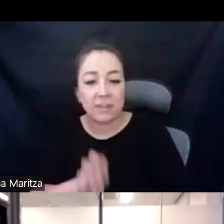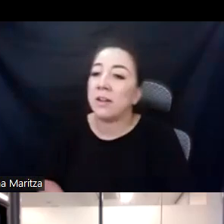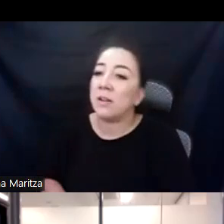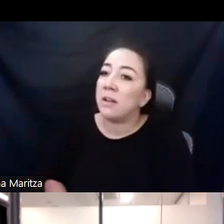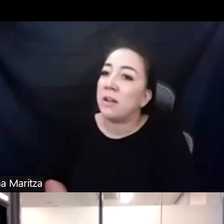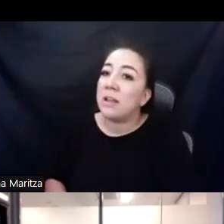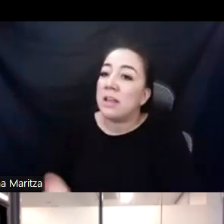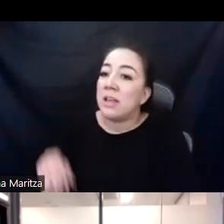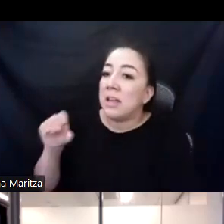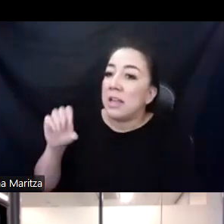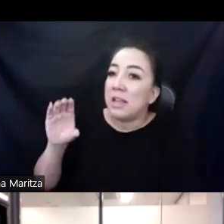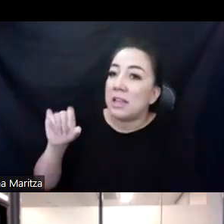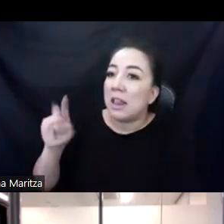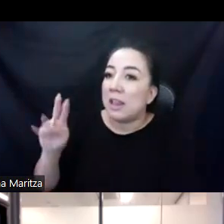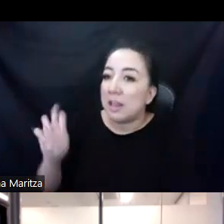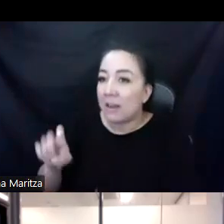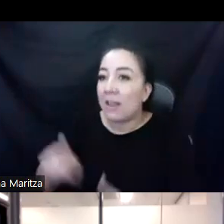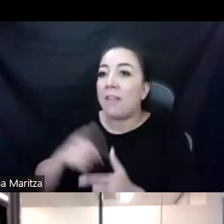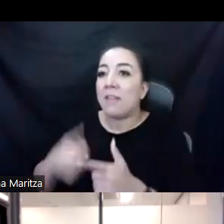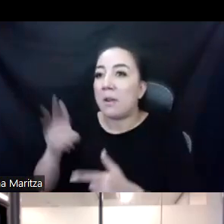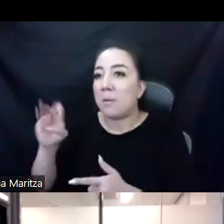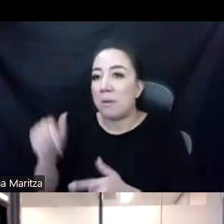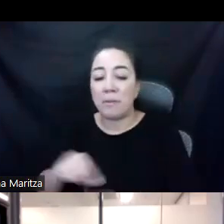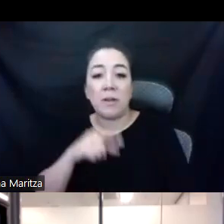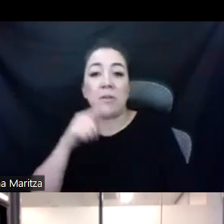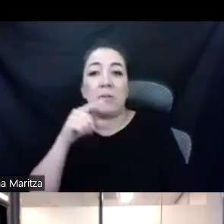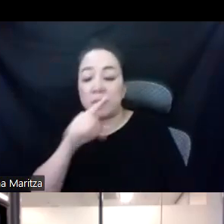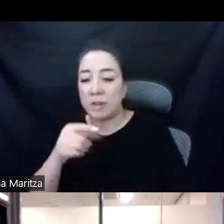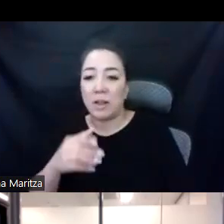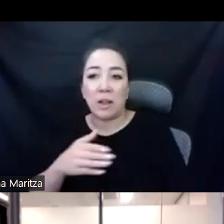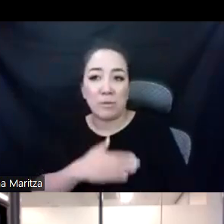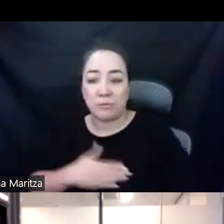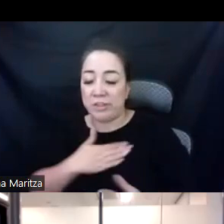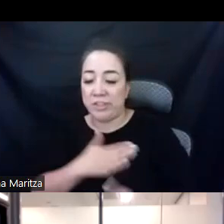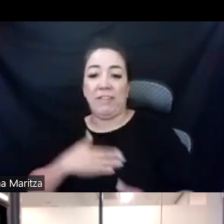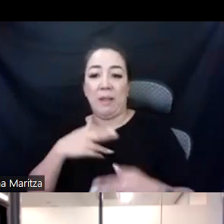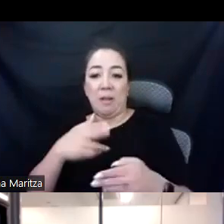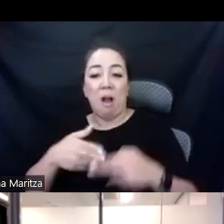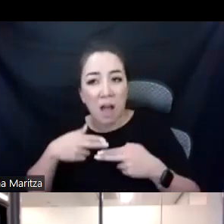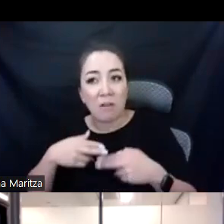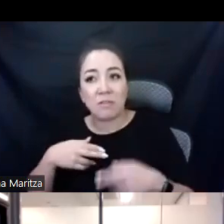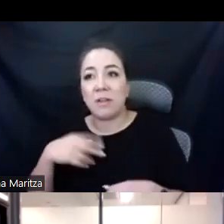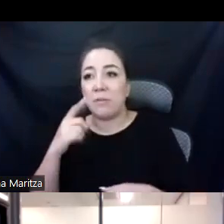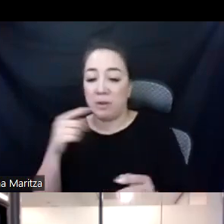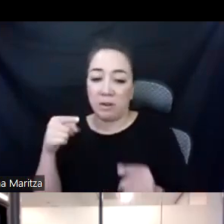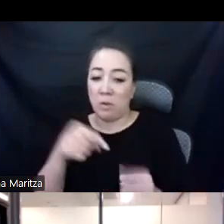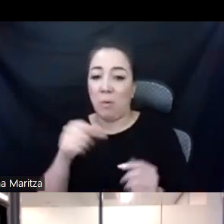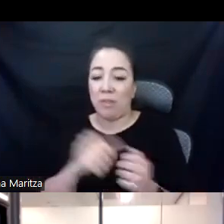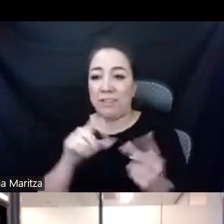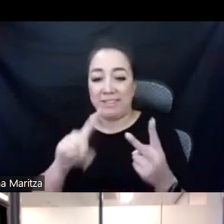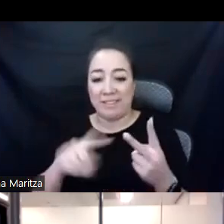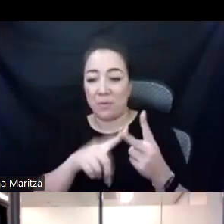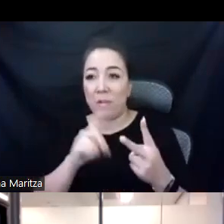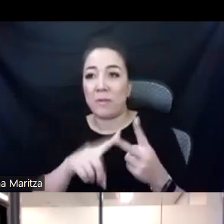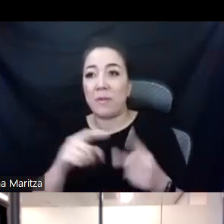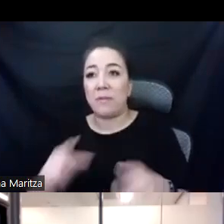Celine and then Barbara. I really appreciate that call out. I think if we are going to go with the second one, adding the person